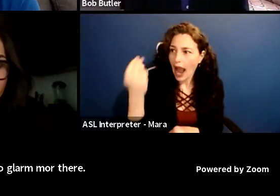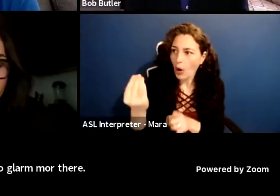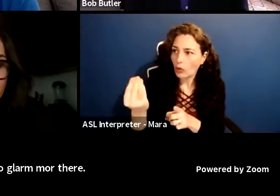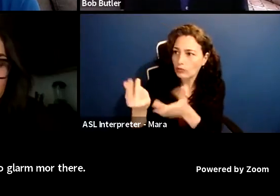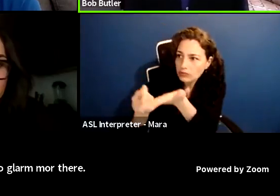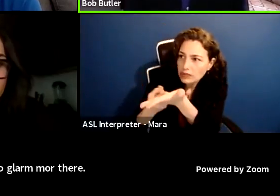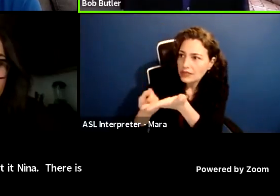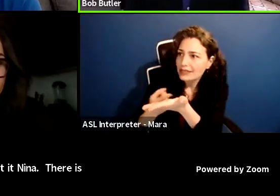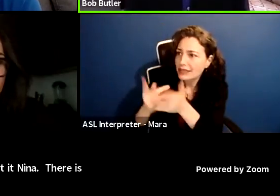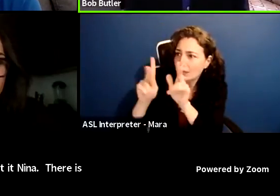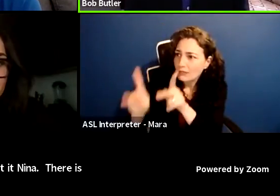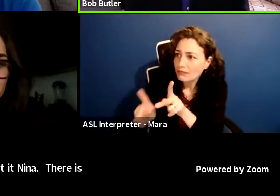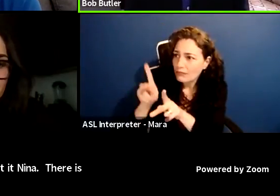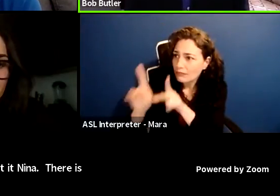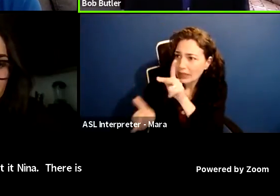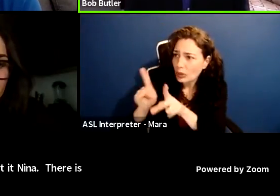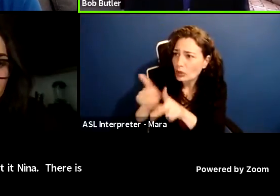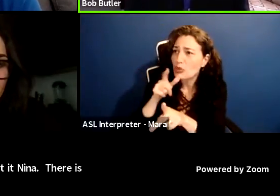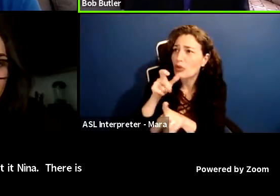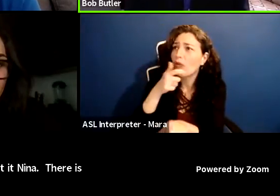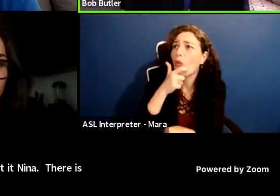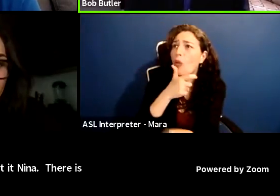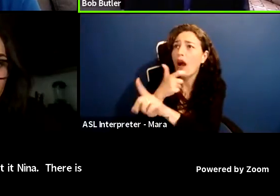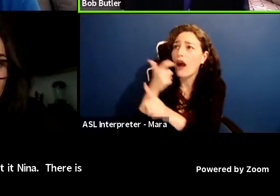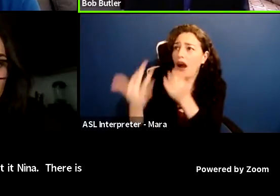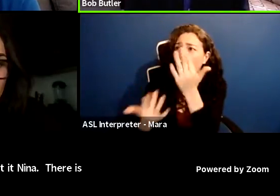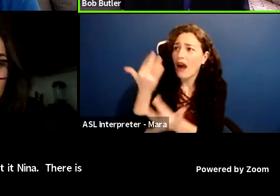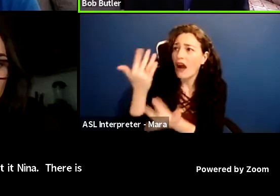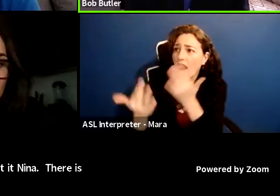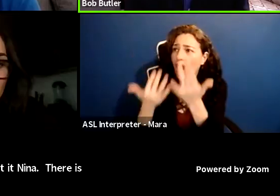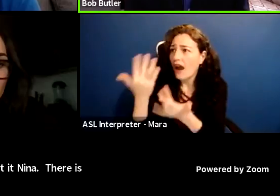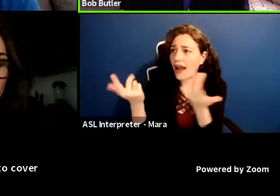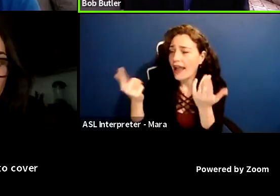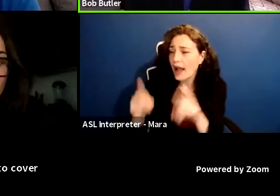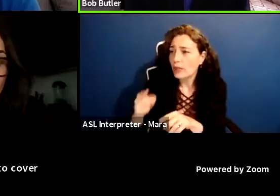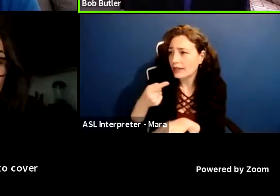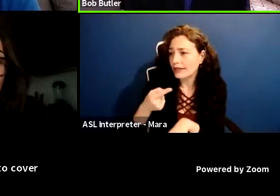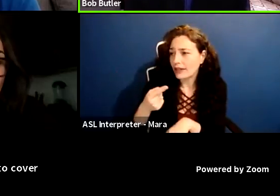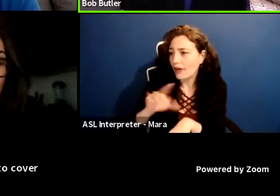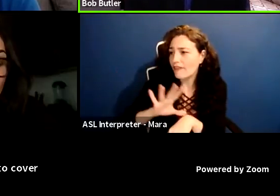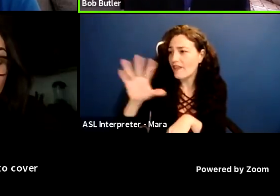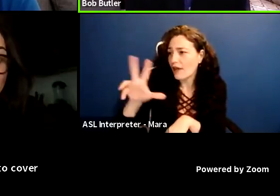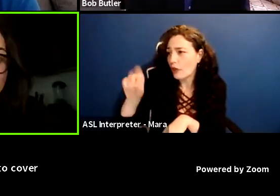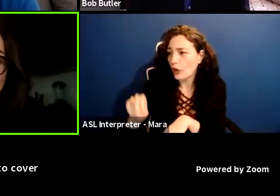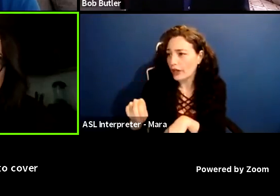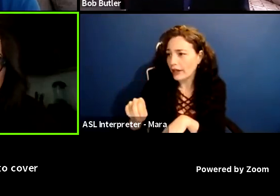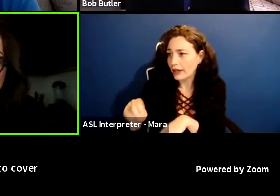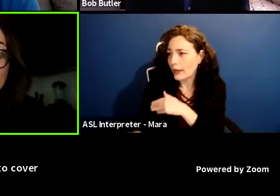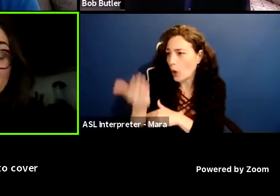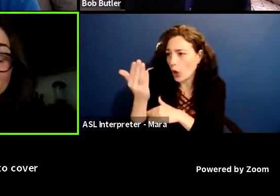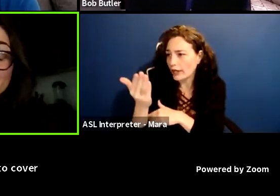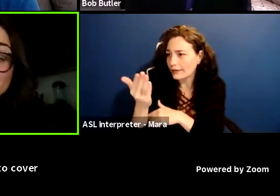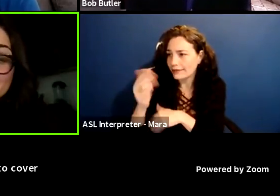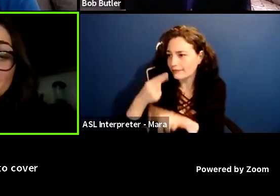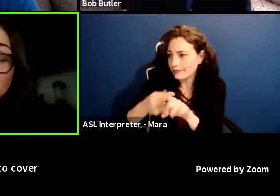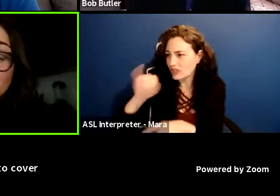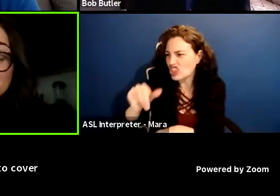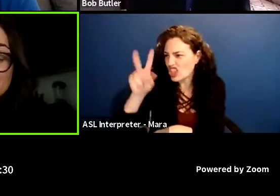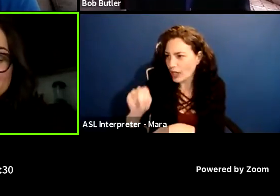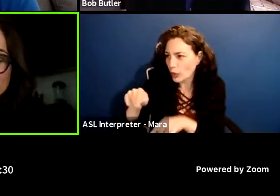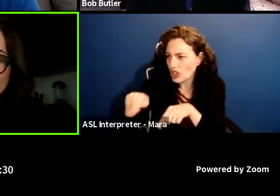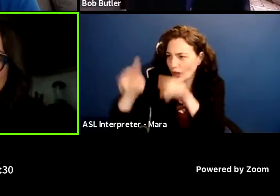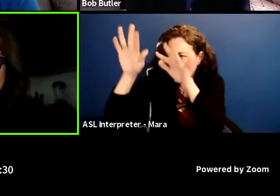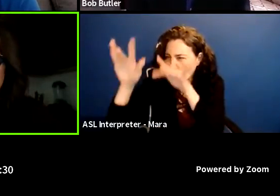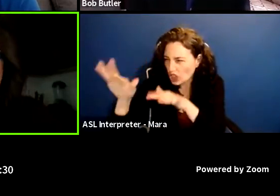at 5:30 in the morning in January in a blizzard. And I've done all